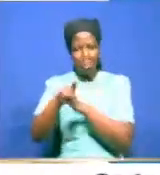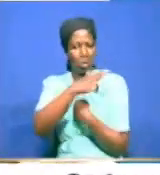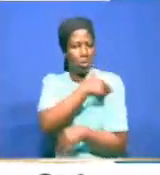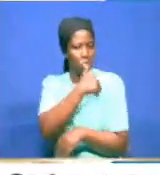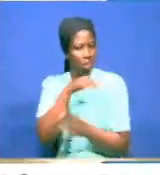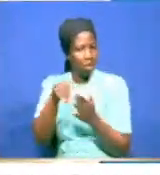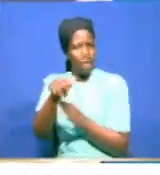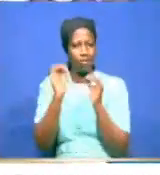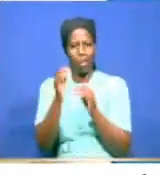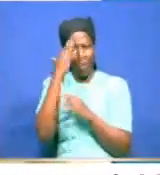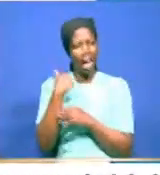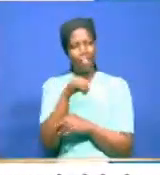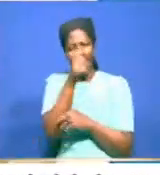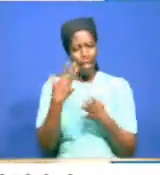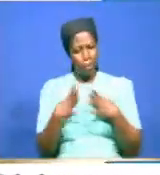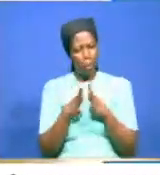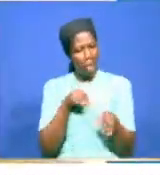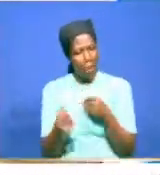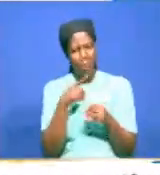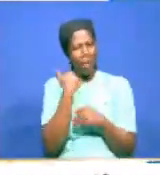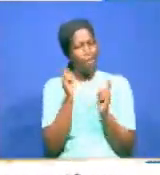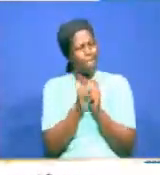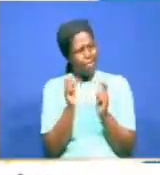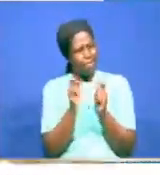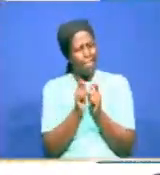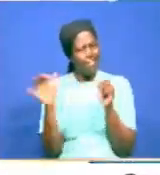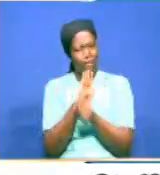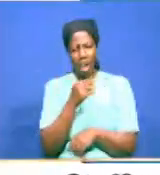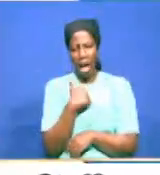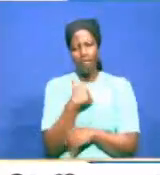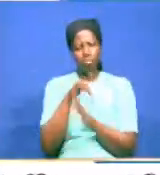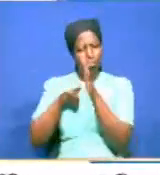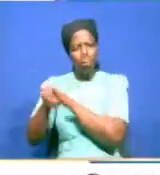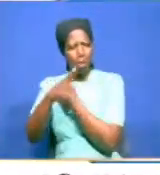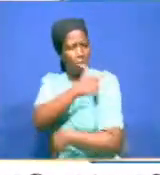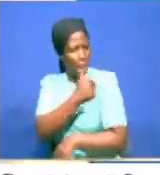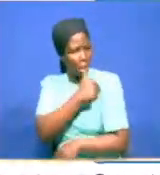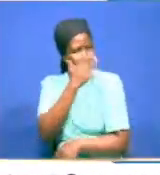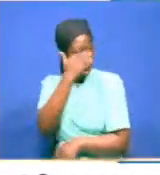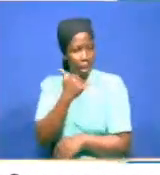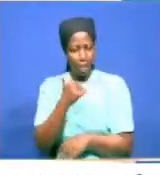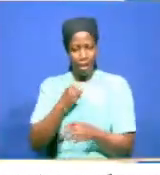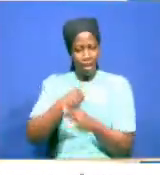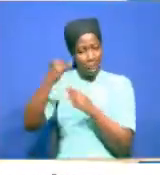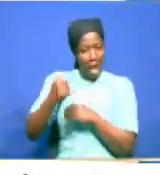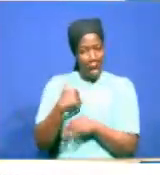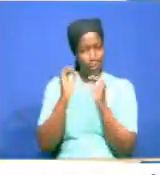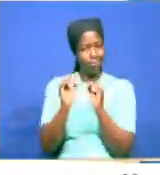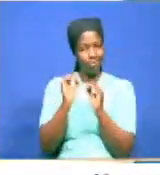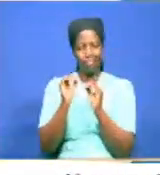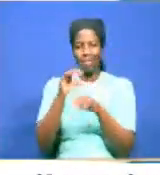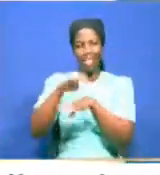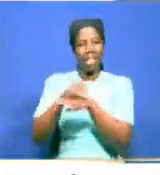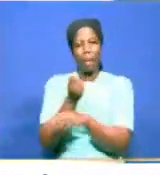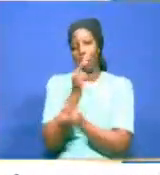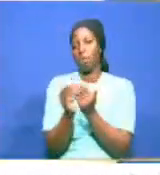go to the hospital, they, you know, they have no cover, and so they cannot be treated. And even when it comes to NHIF, mm-hmm. there's need for an advisor,